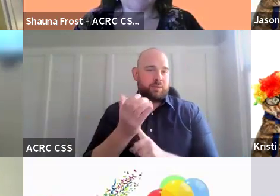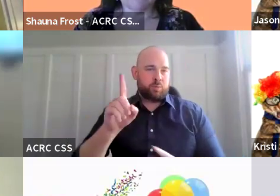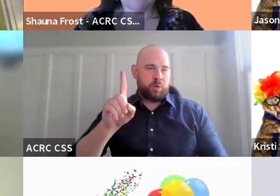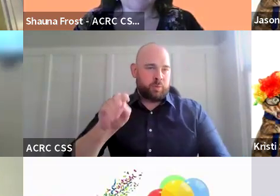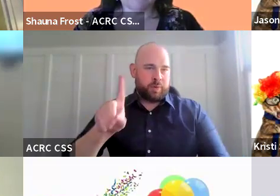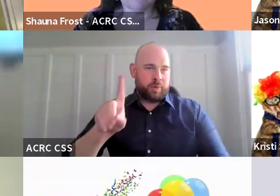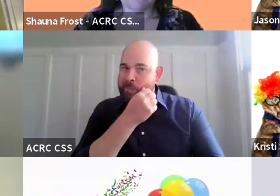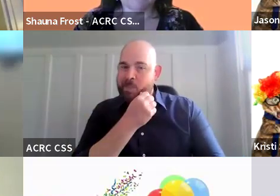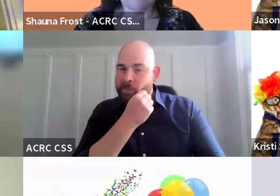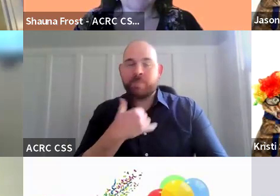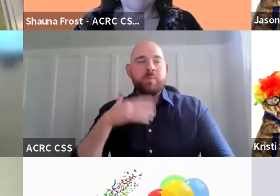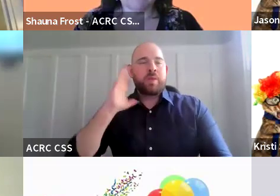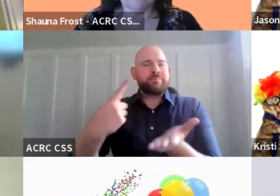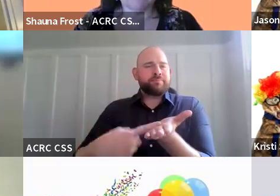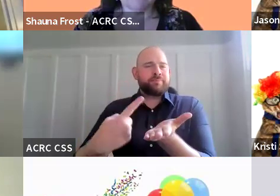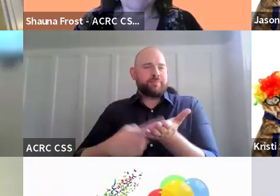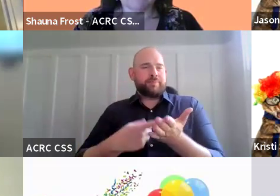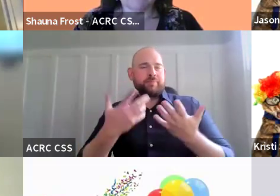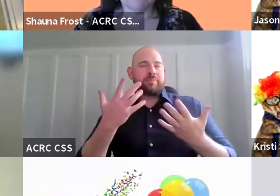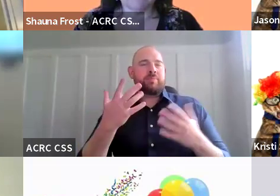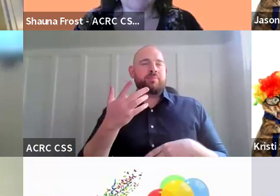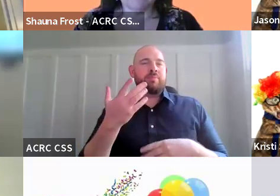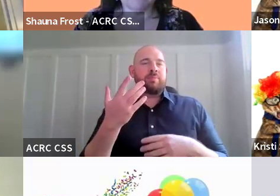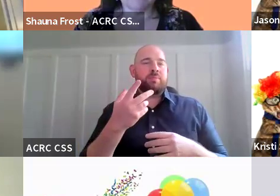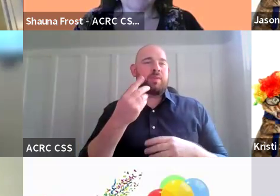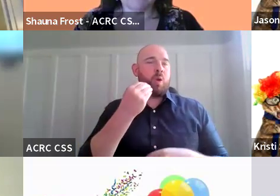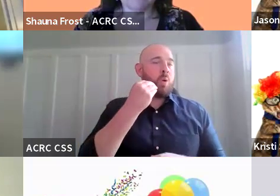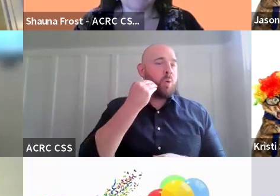Okay. So now for Deaf Culture 101.